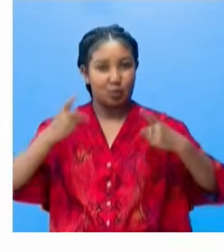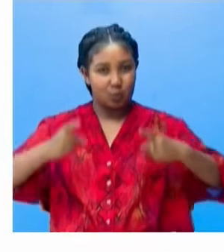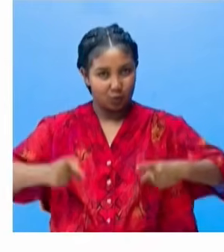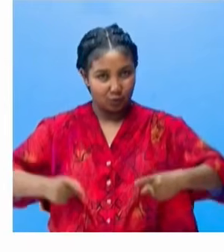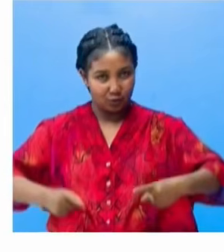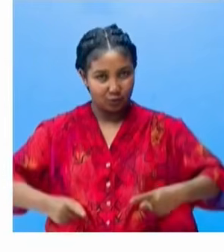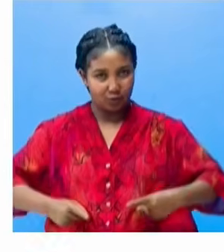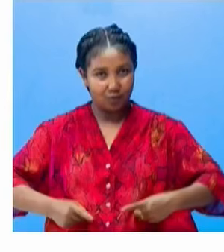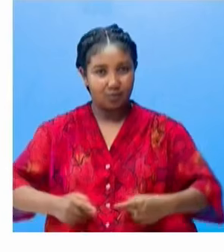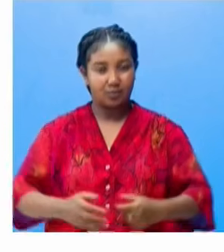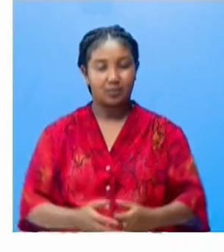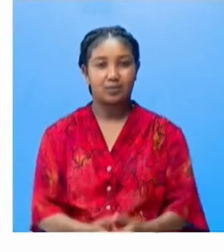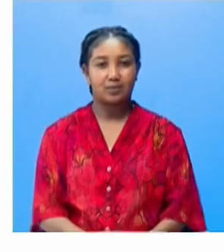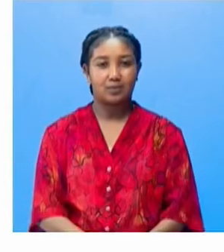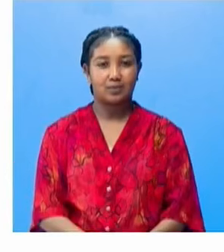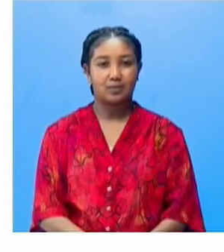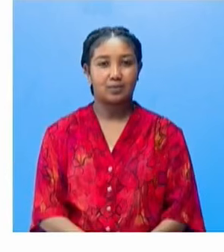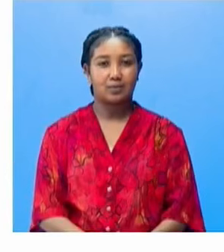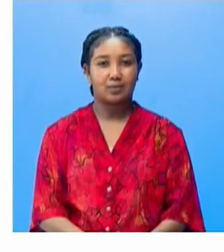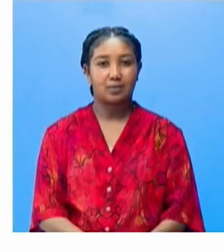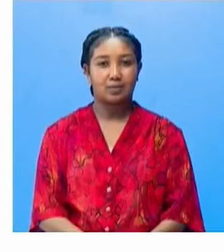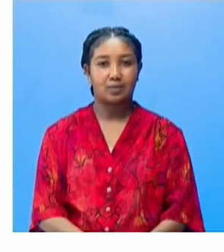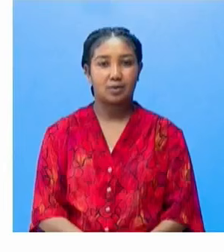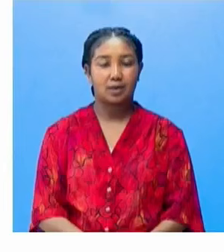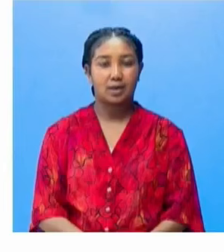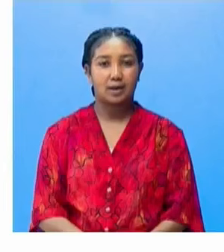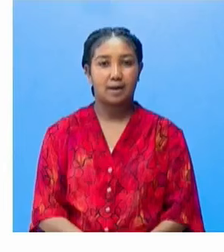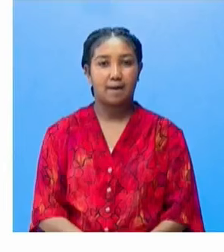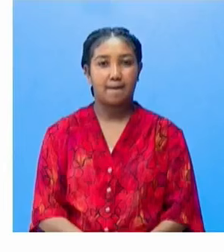her uniform.